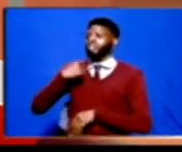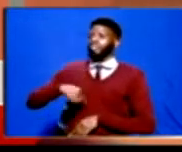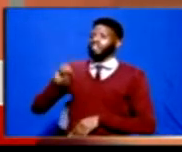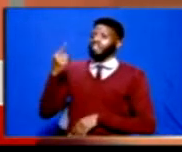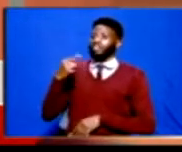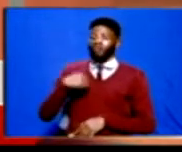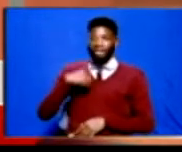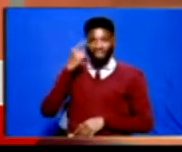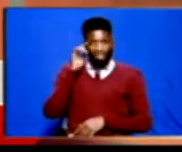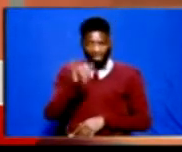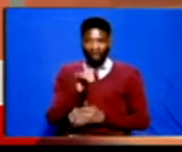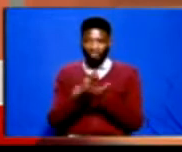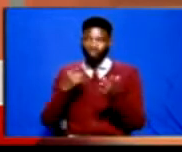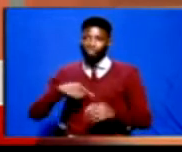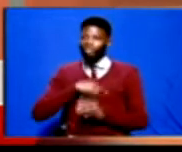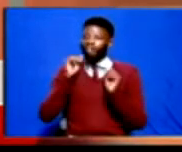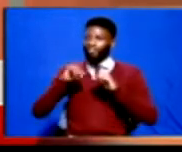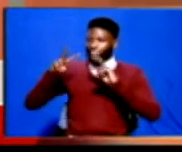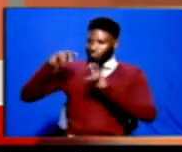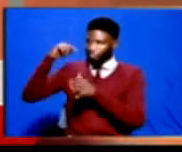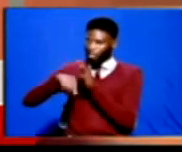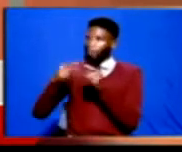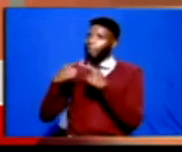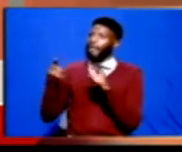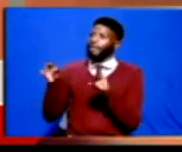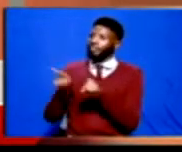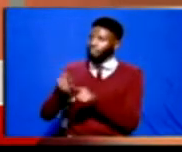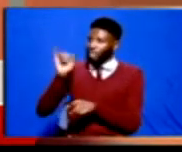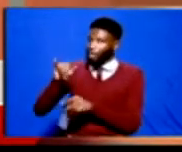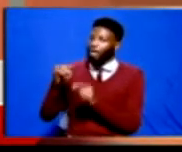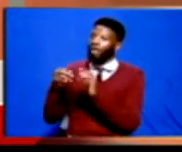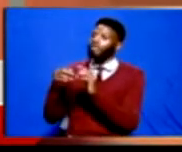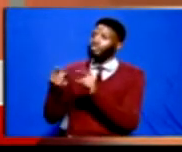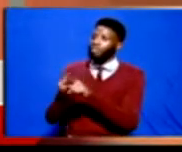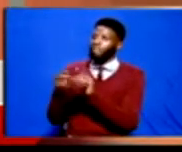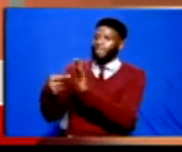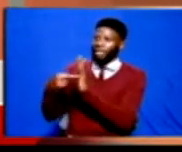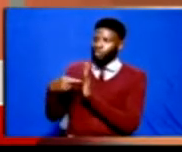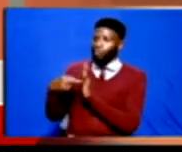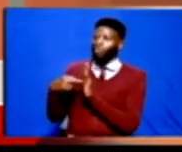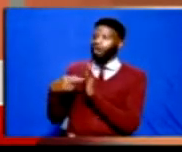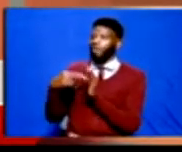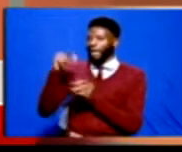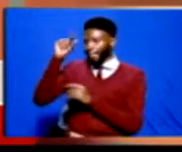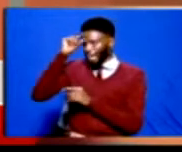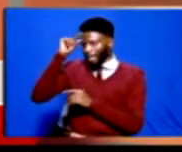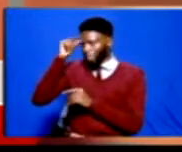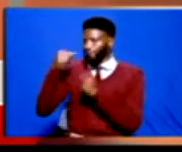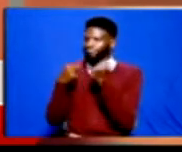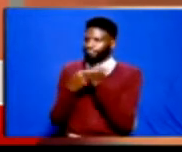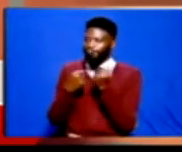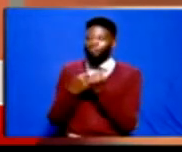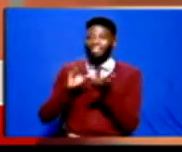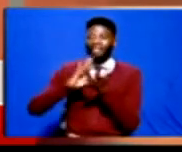that we could potentially look into, but of course it will require a lot of goodwill from government. Investors sometimes get very